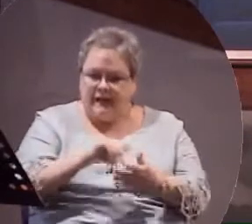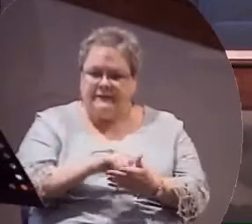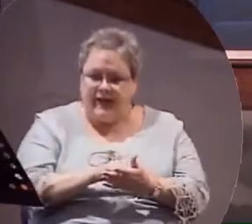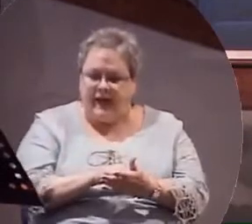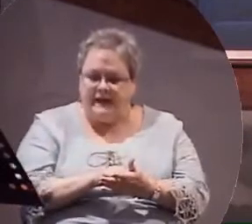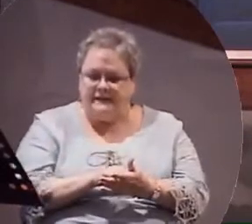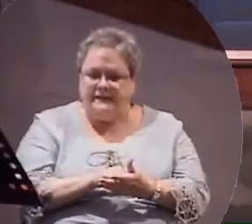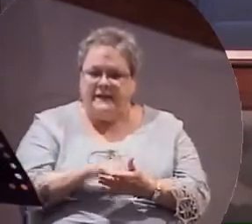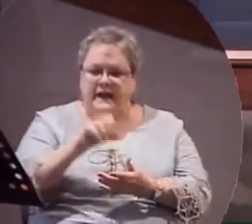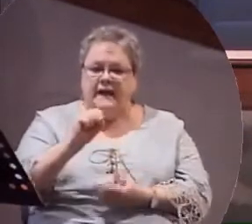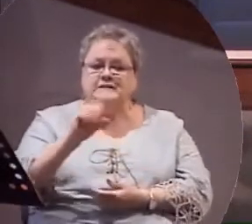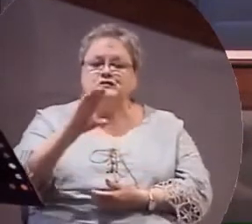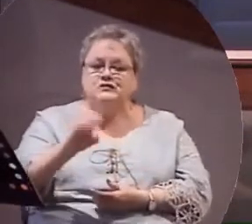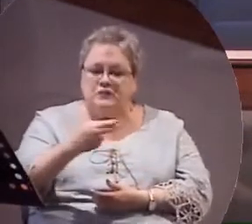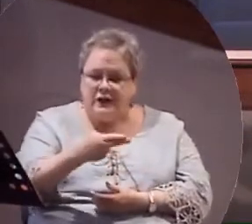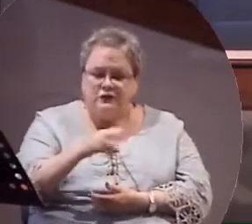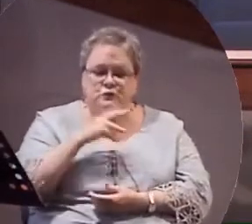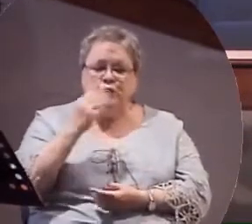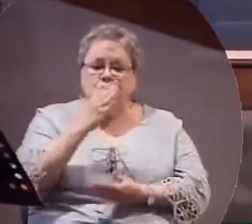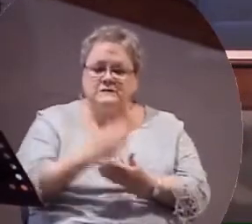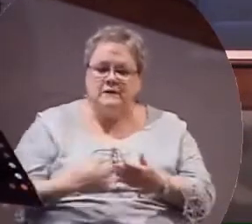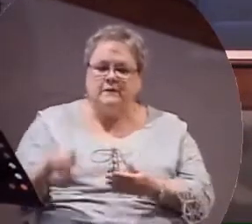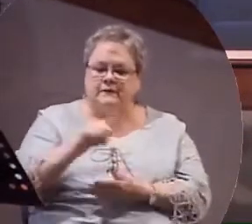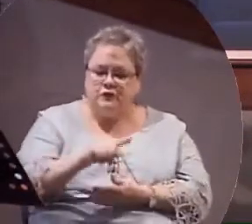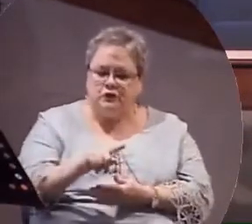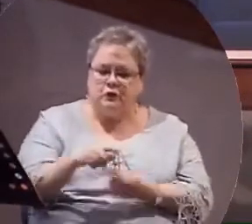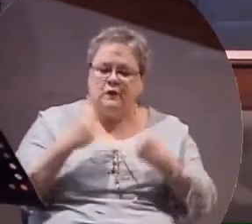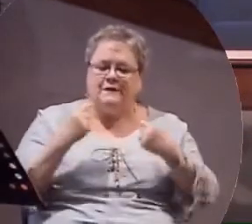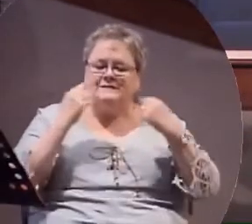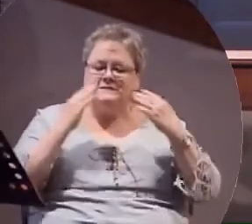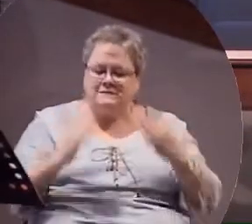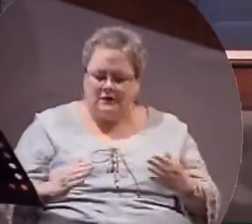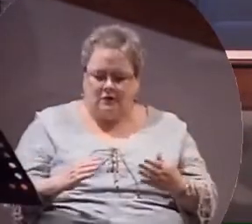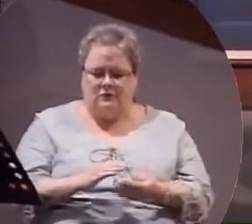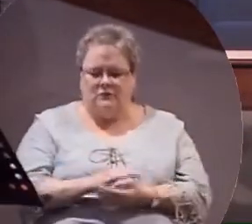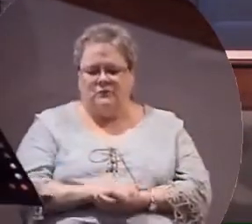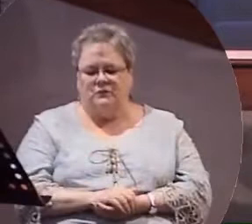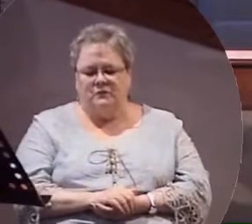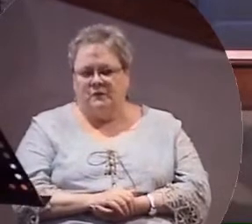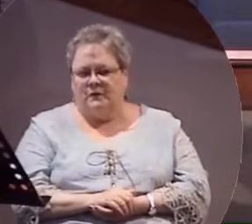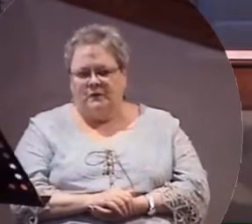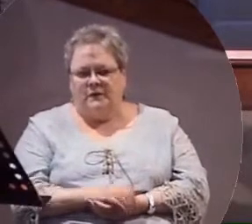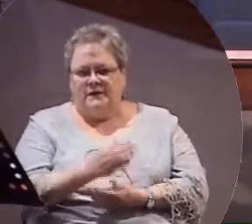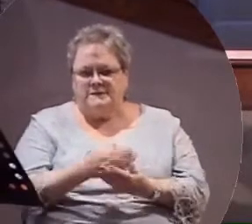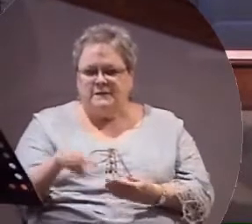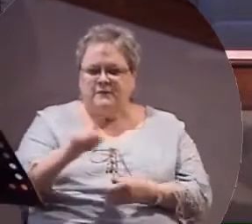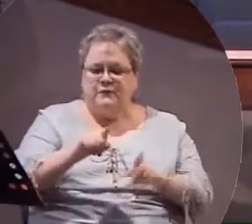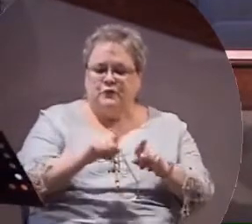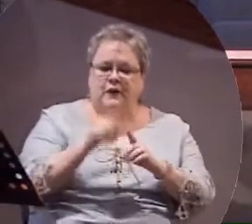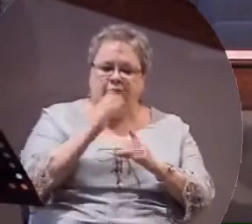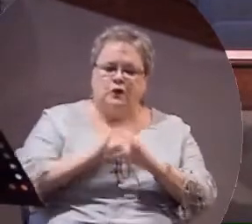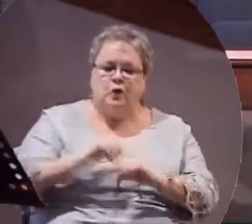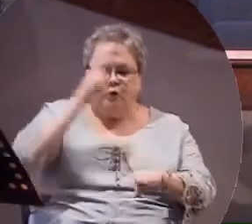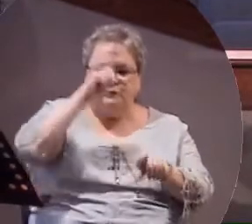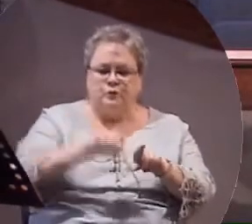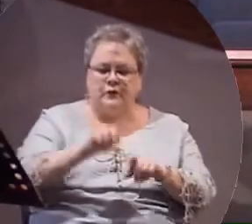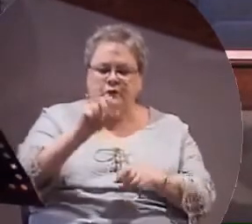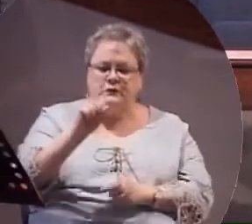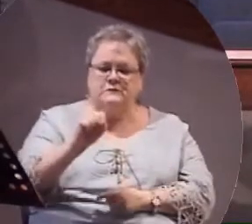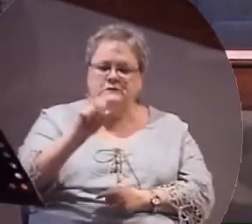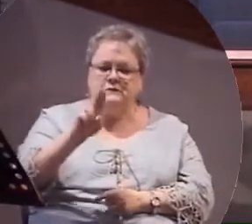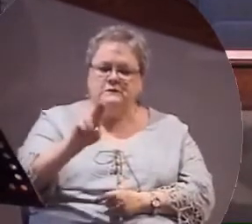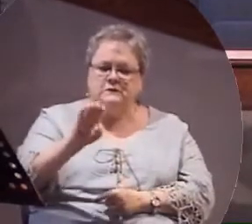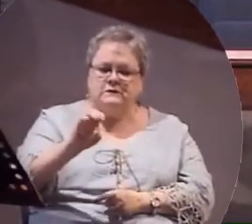And such were some of you." He was a sinner. You know something? Just like old brother such, we're